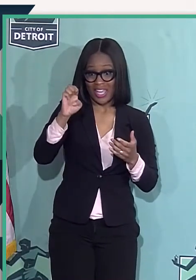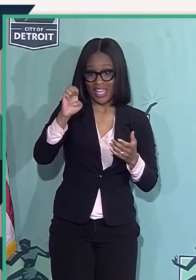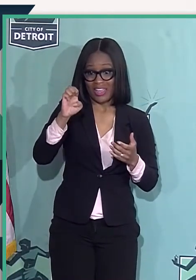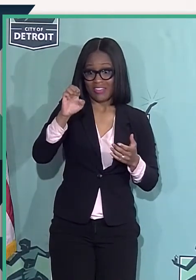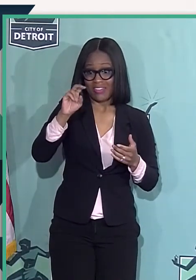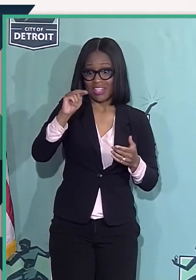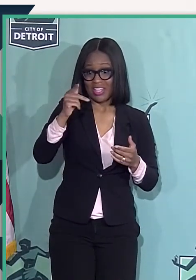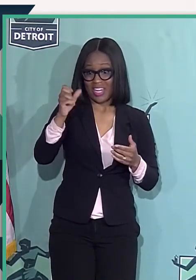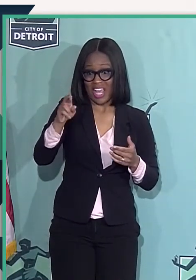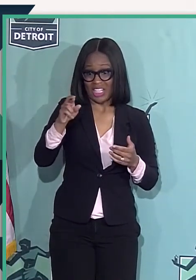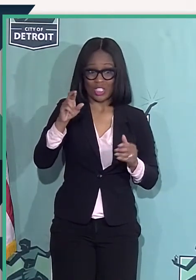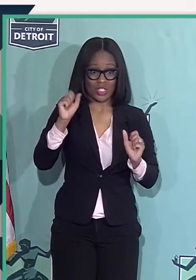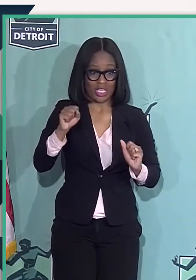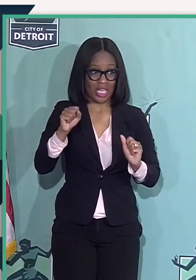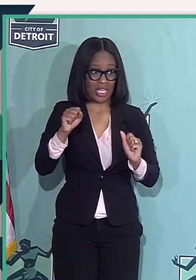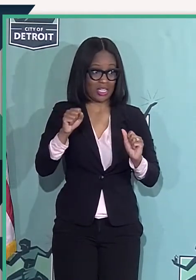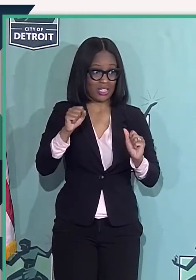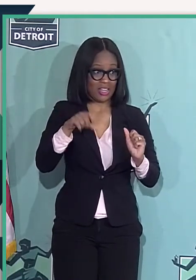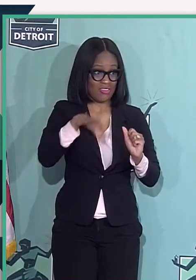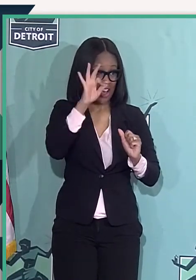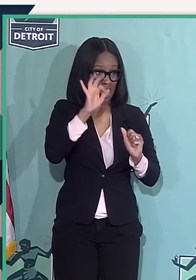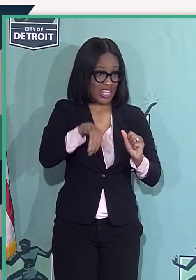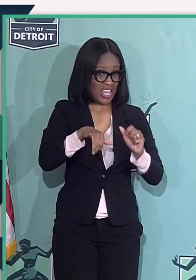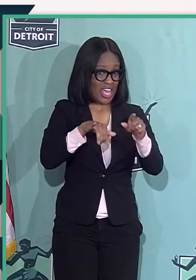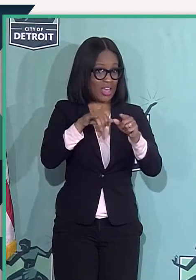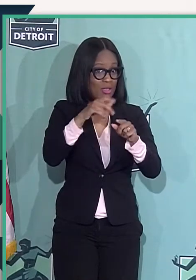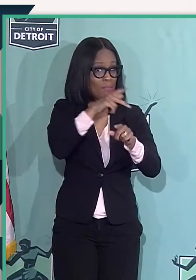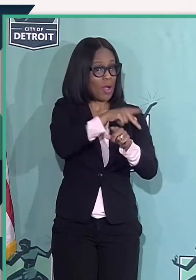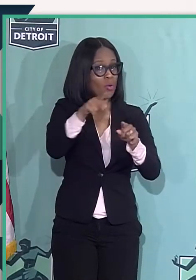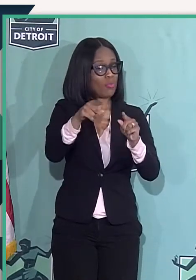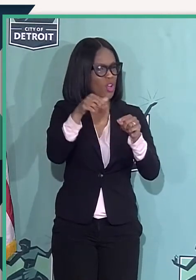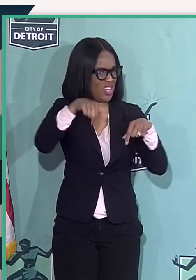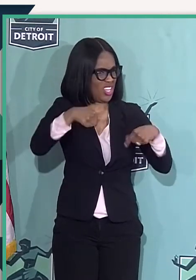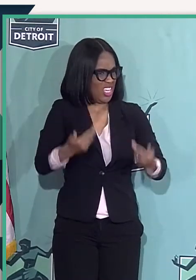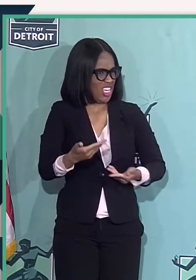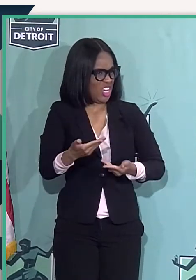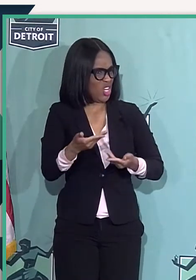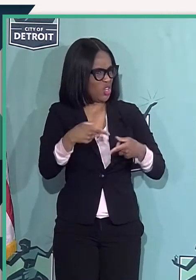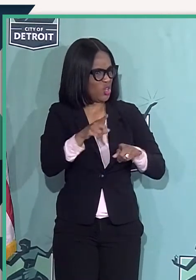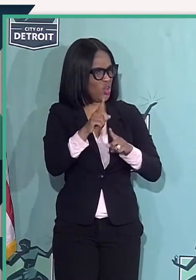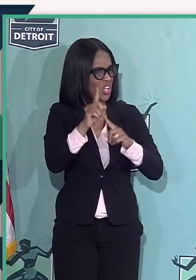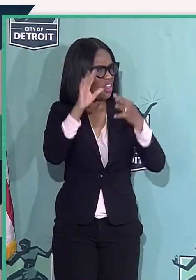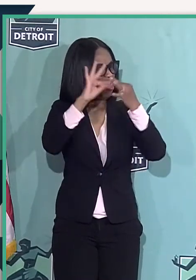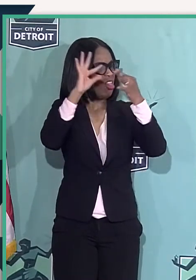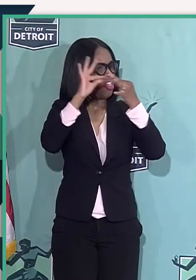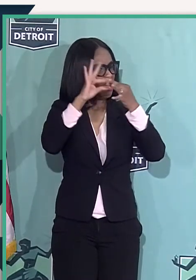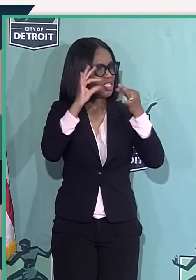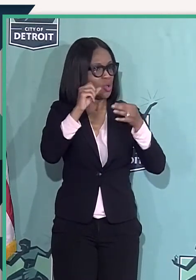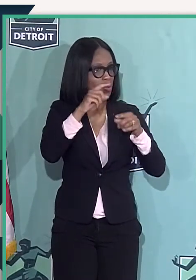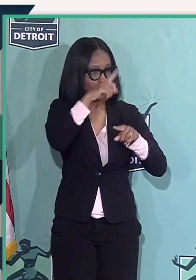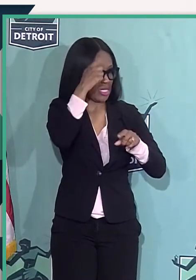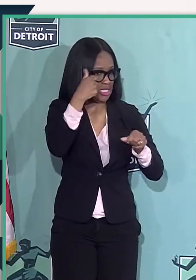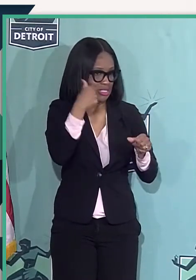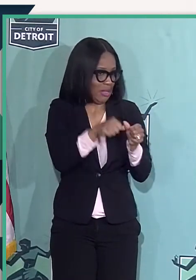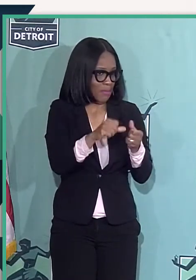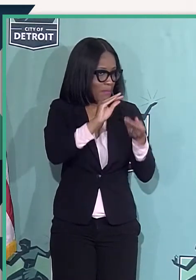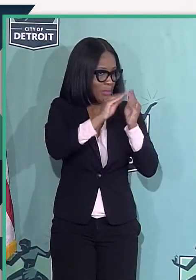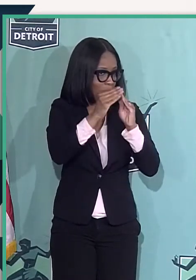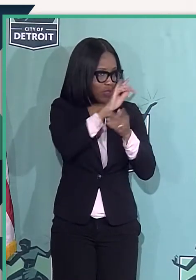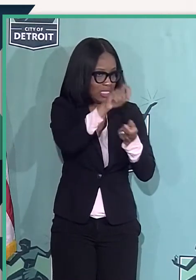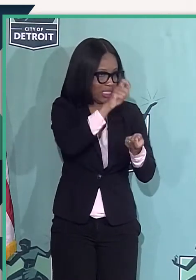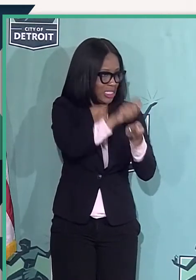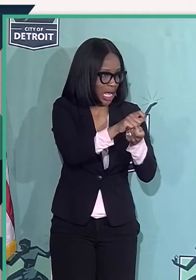the PowerPoint I did a couple of weeks ago in this room, and I think the numbers haven't materially changed.